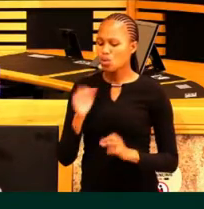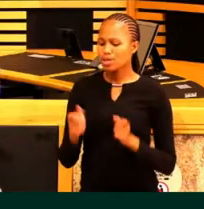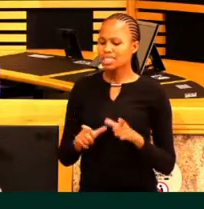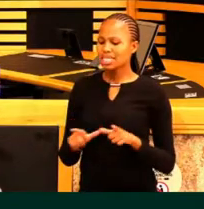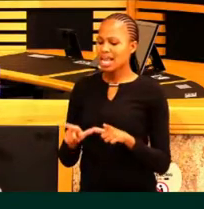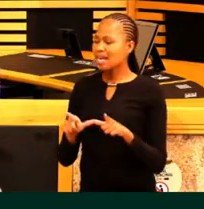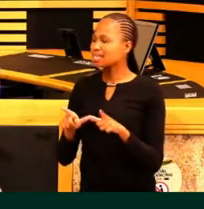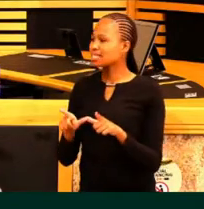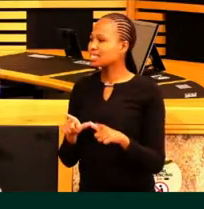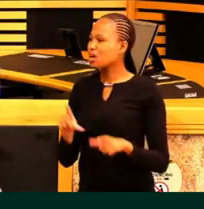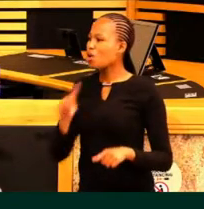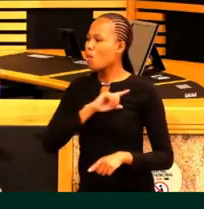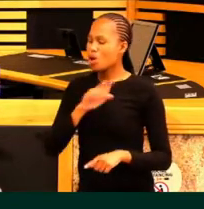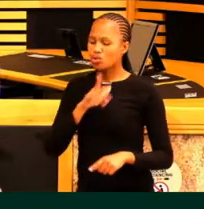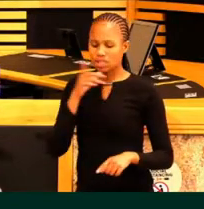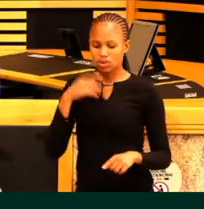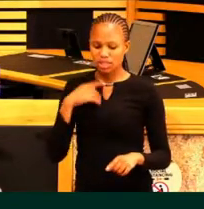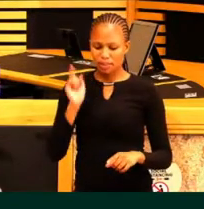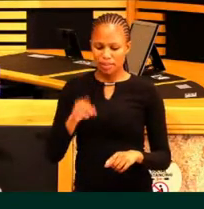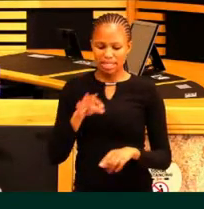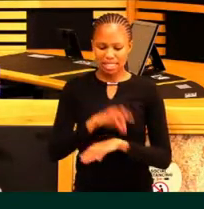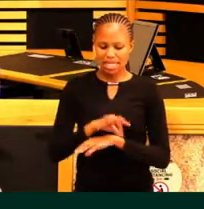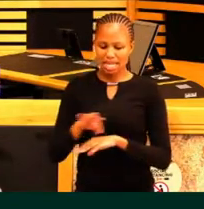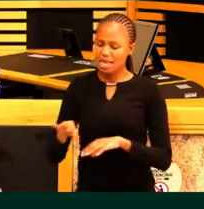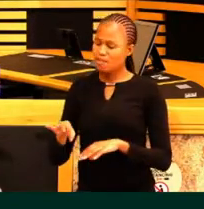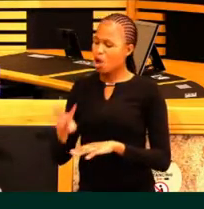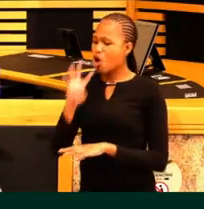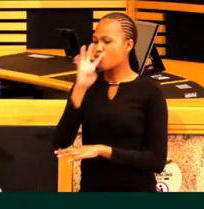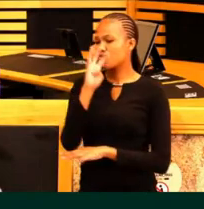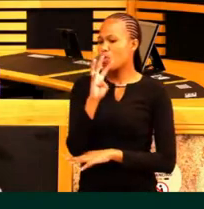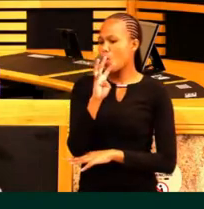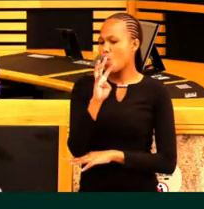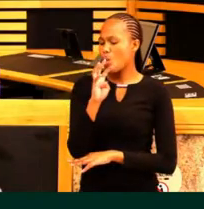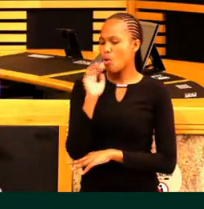status before Quest Canopies